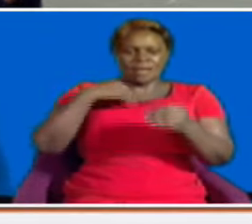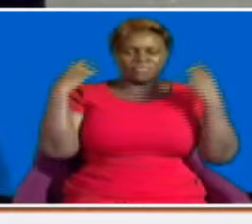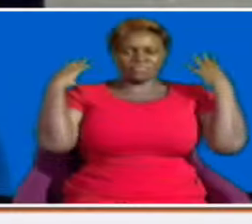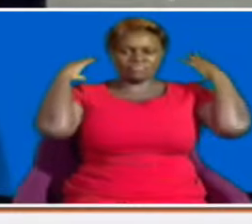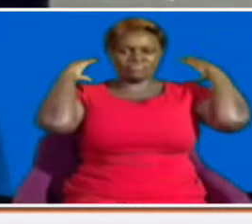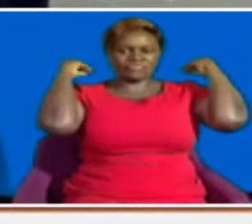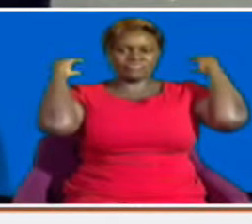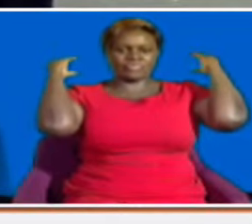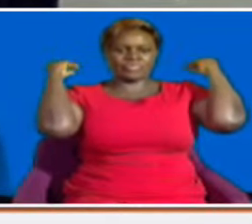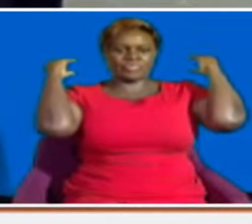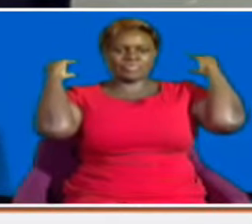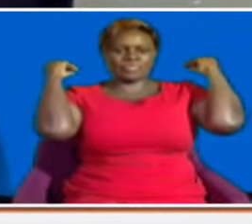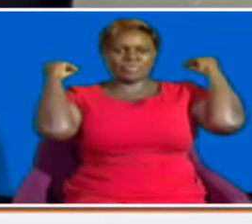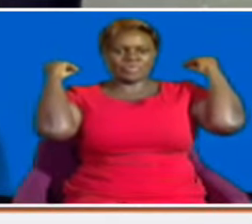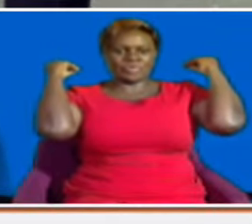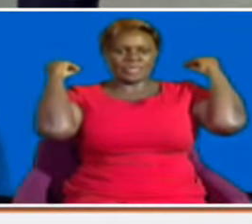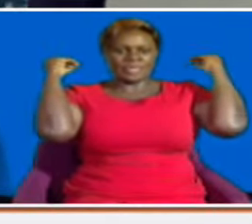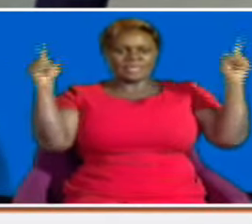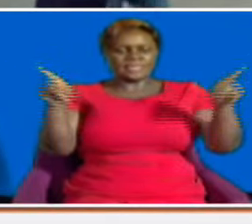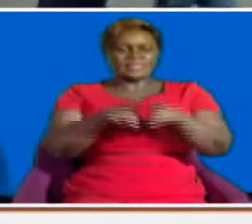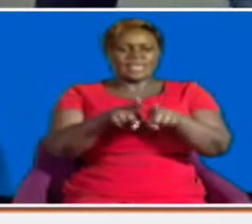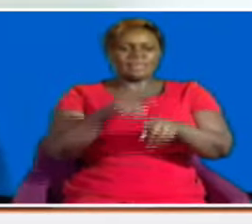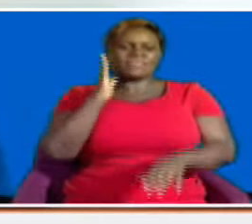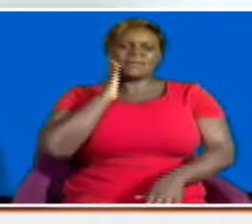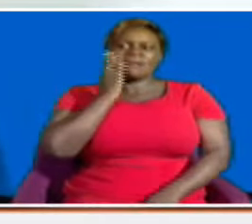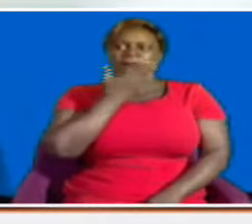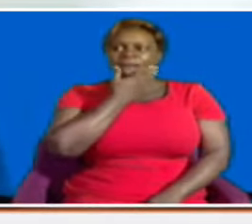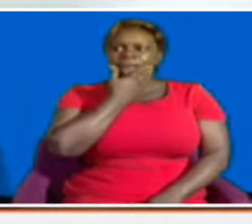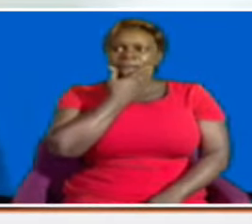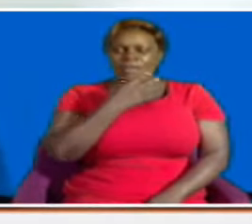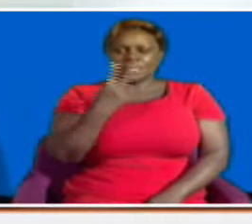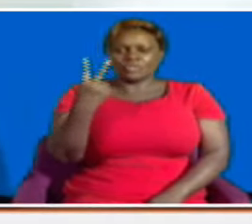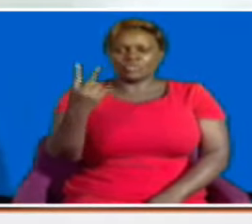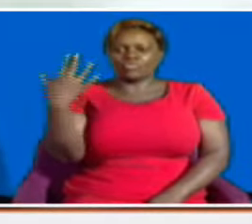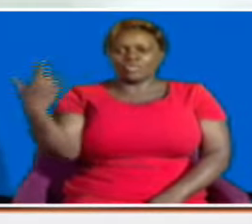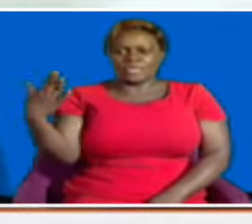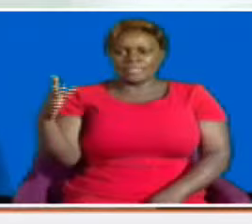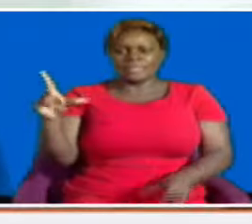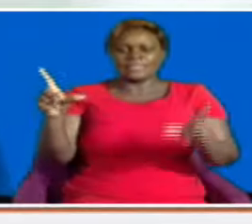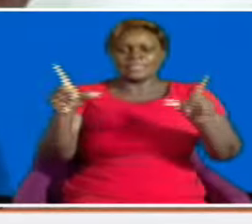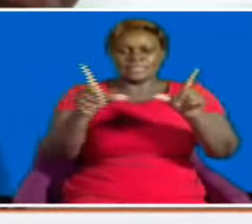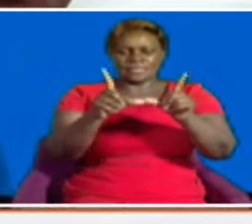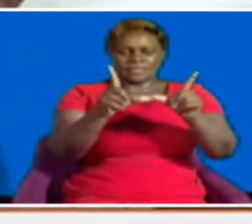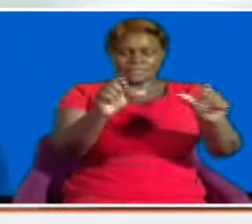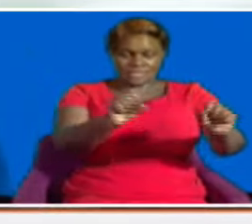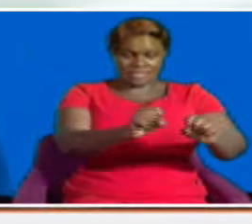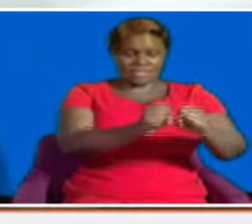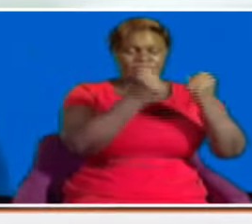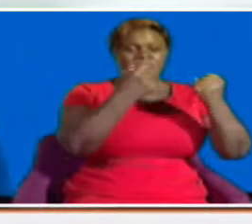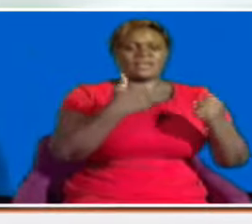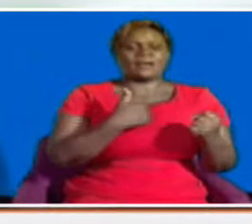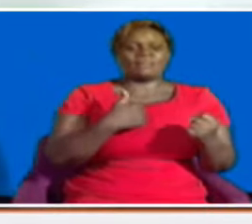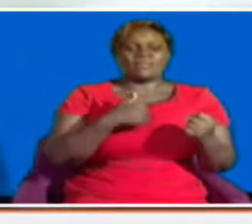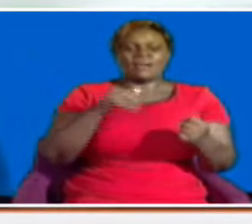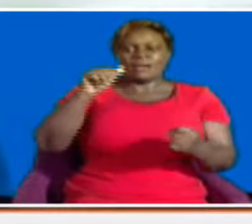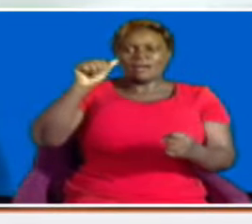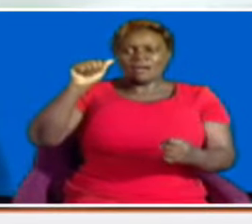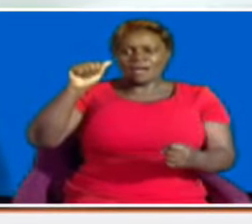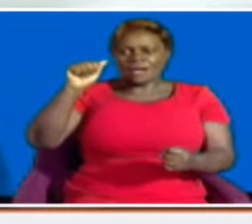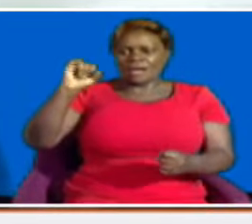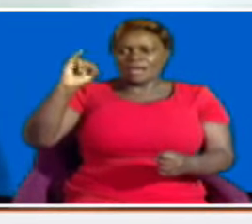or cushions that have got the same colors as our livery. There are two things. The certification is a safety certification, IATA safety